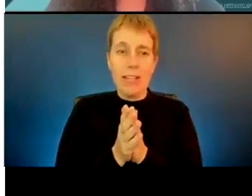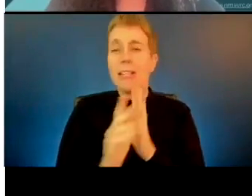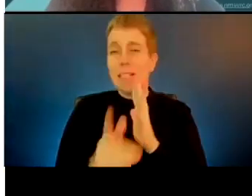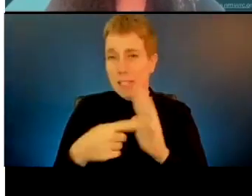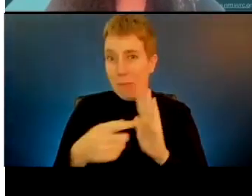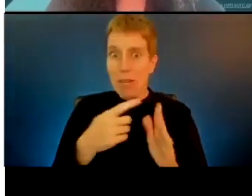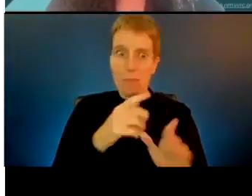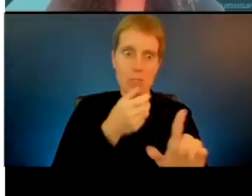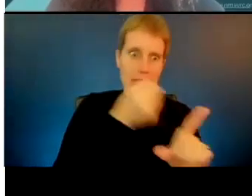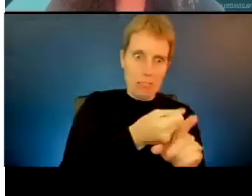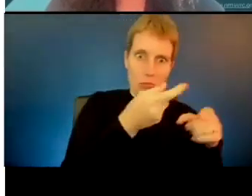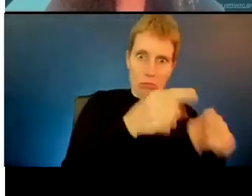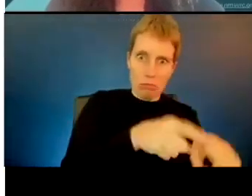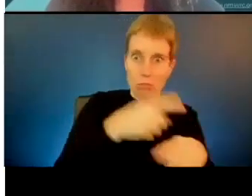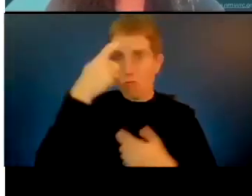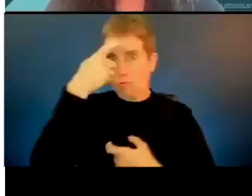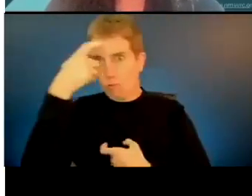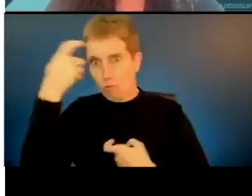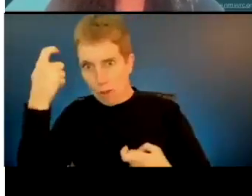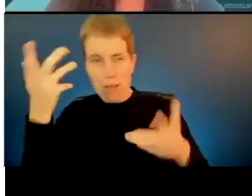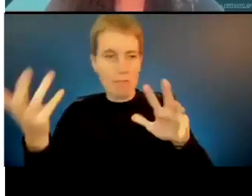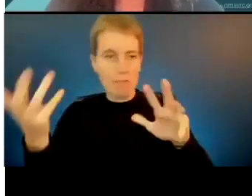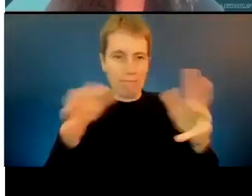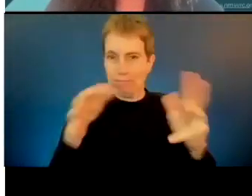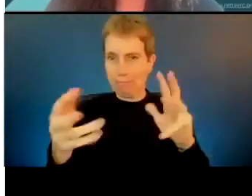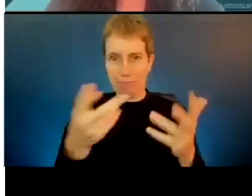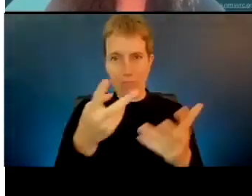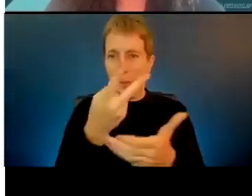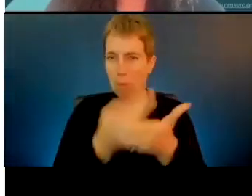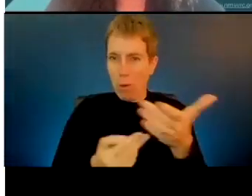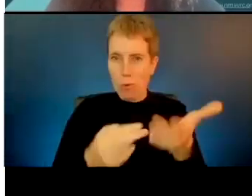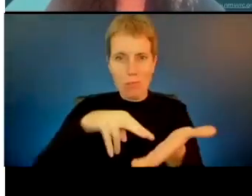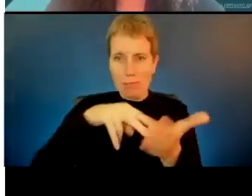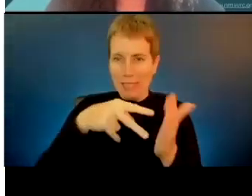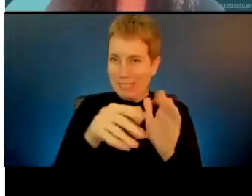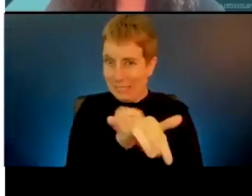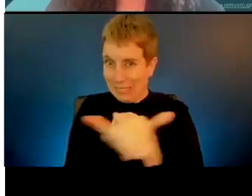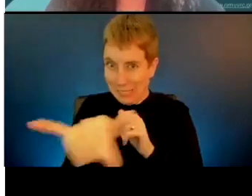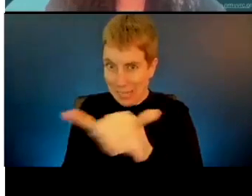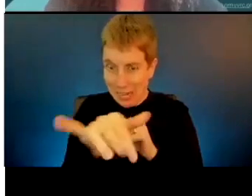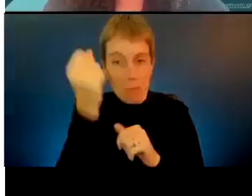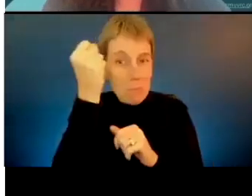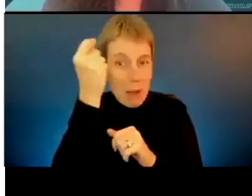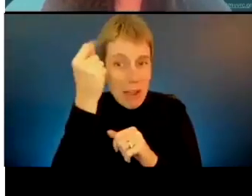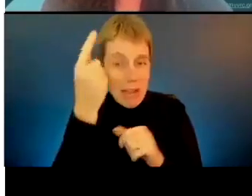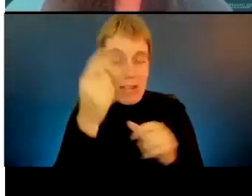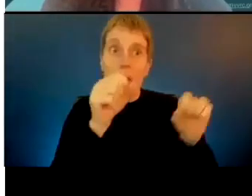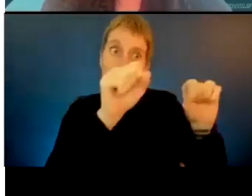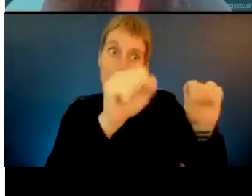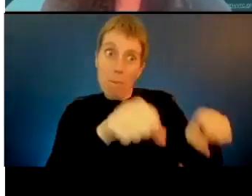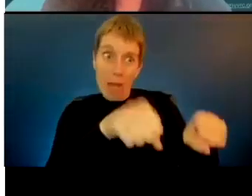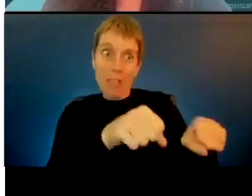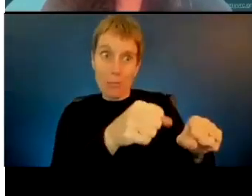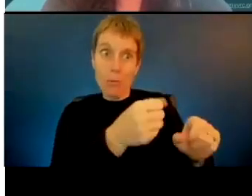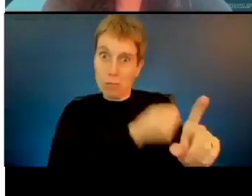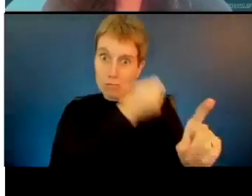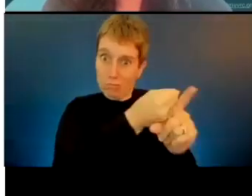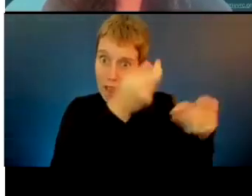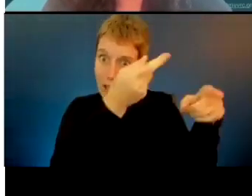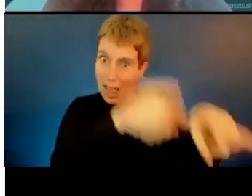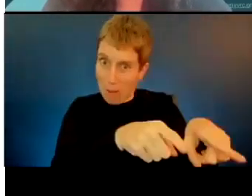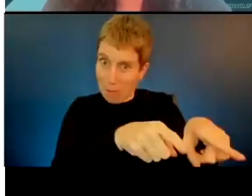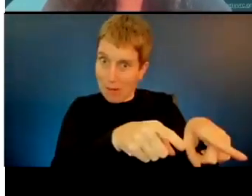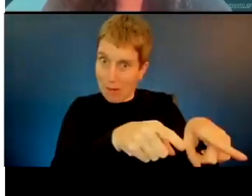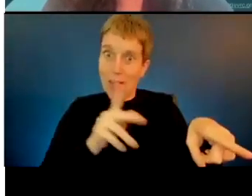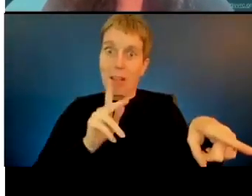events can bring on those type of trauma responses or reactions, because people respond very differently to different